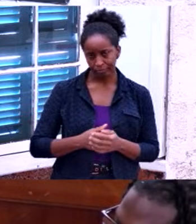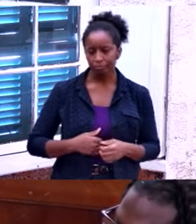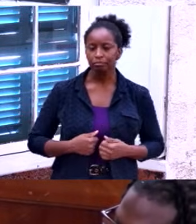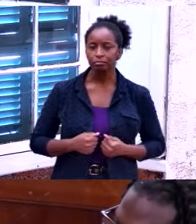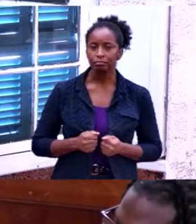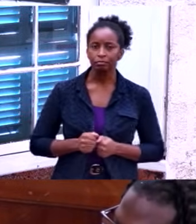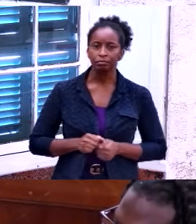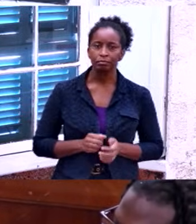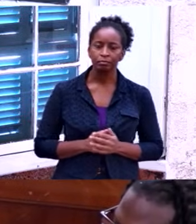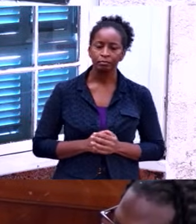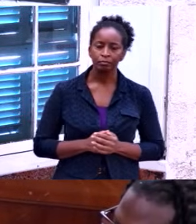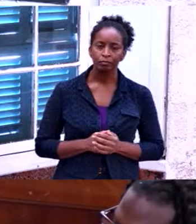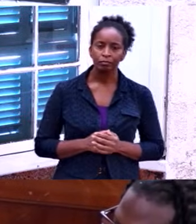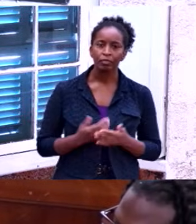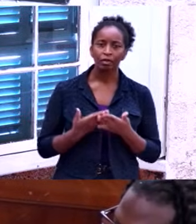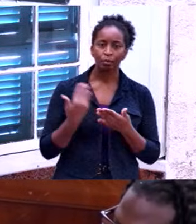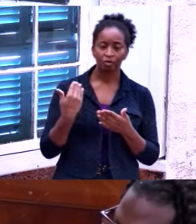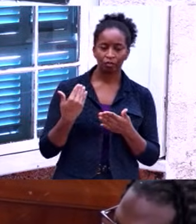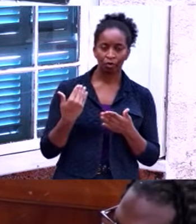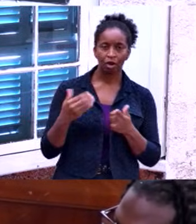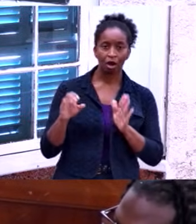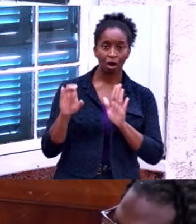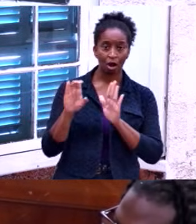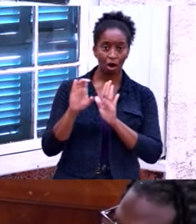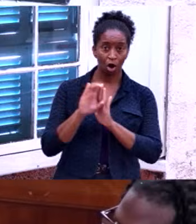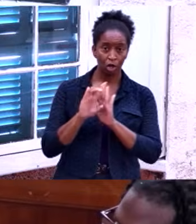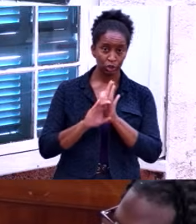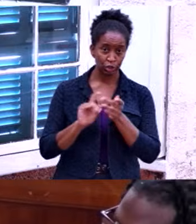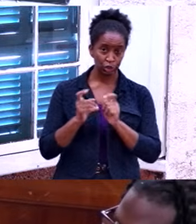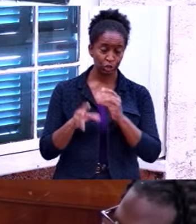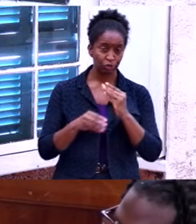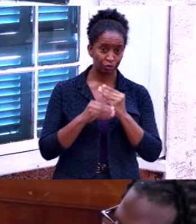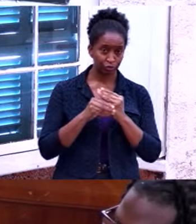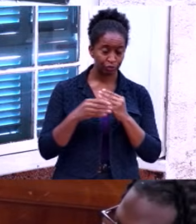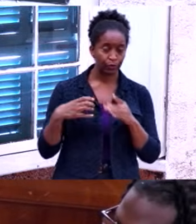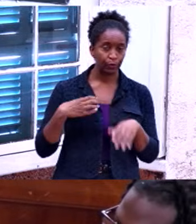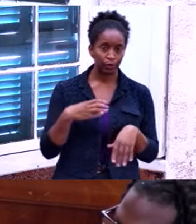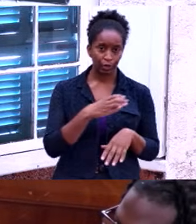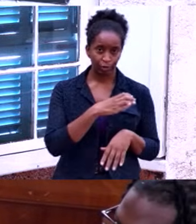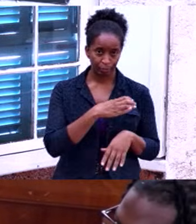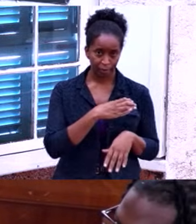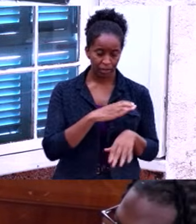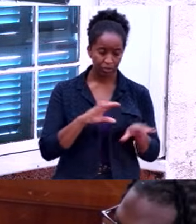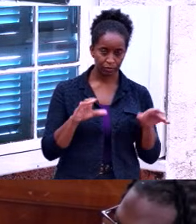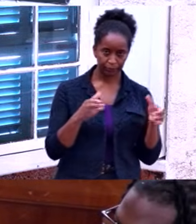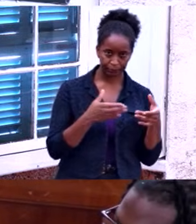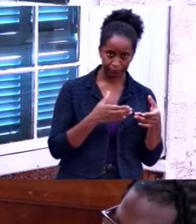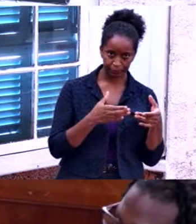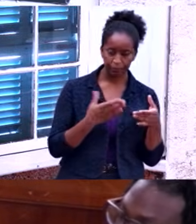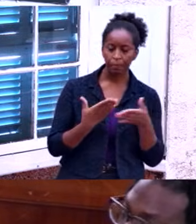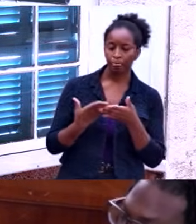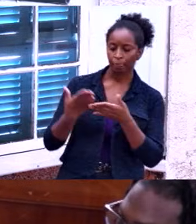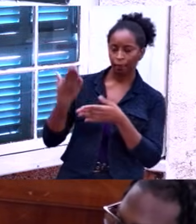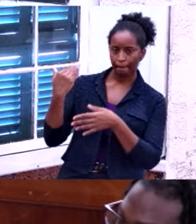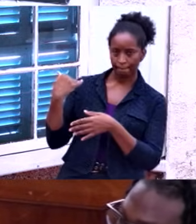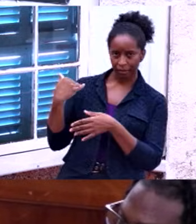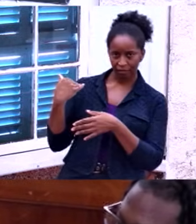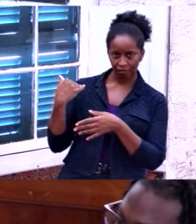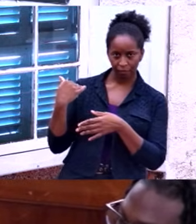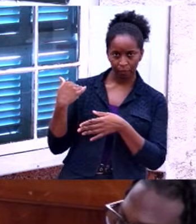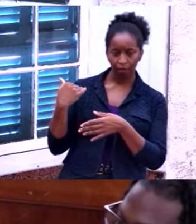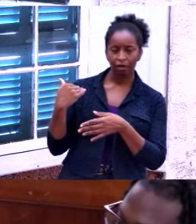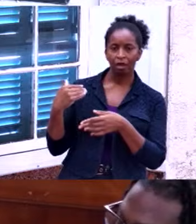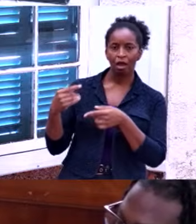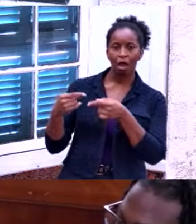and the then current leader of the opposition came and made his presentation, it was different. Obviously, there was a different leader of the Democratic Labour Party at the time